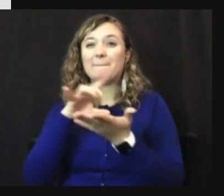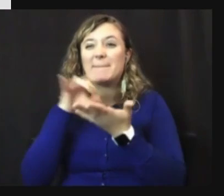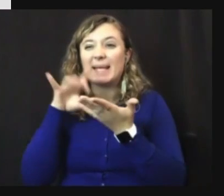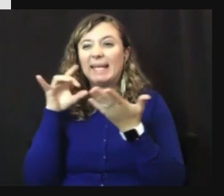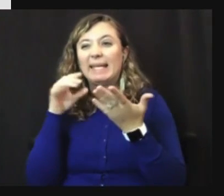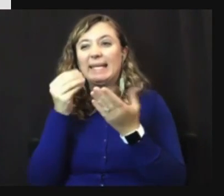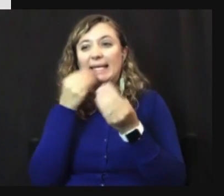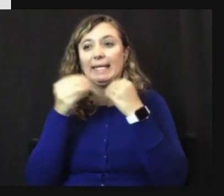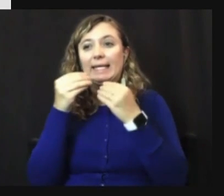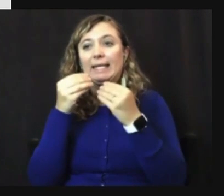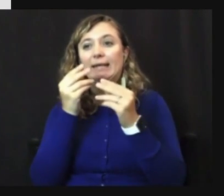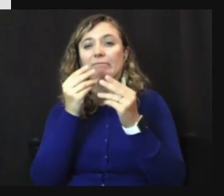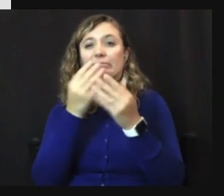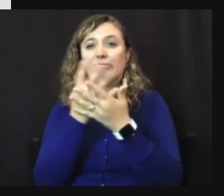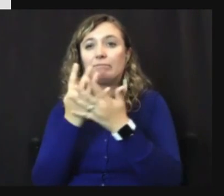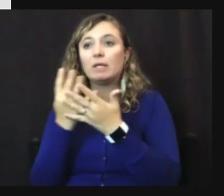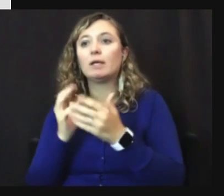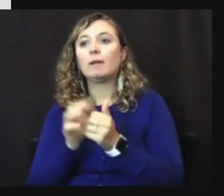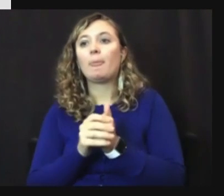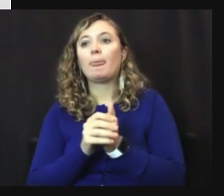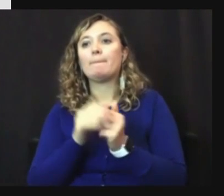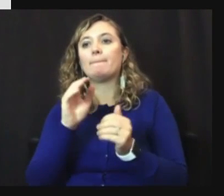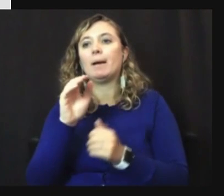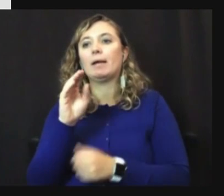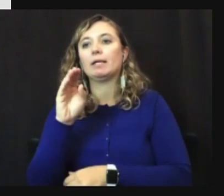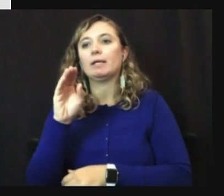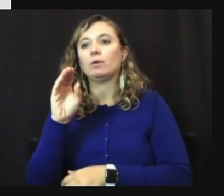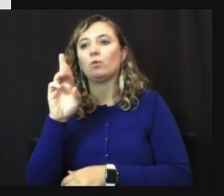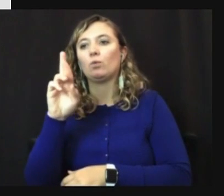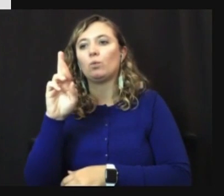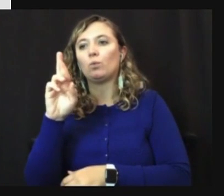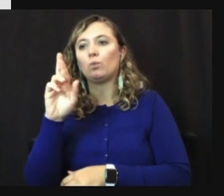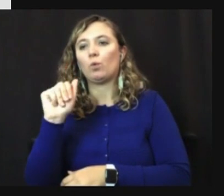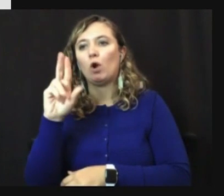It's a really good book, and it will really help with